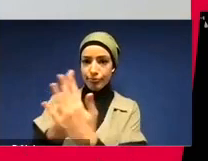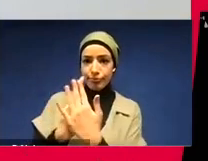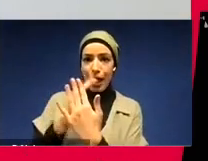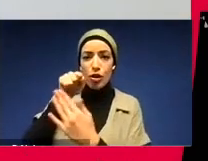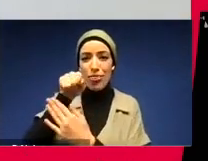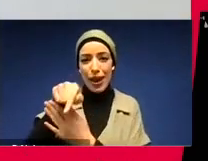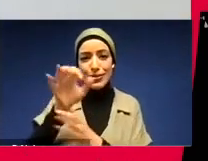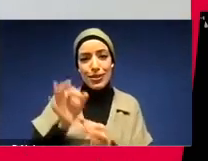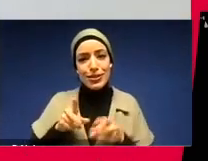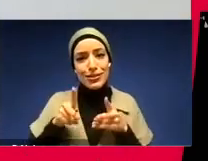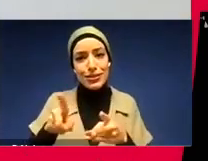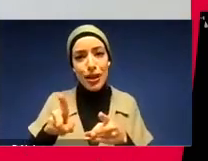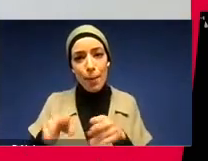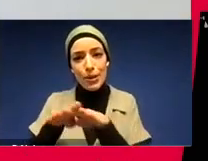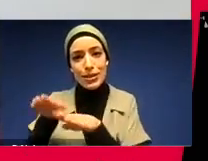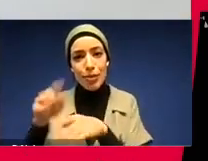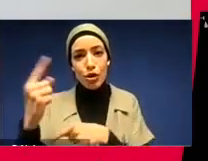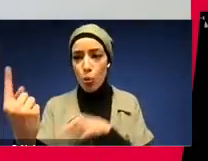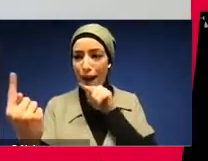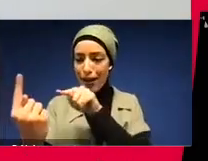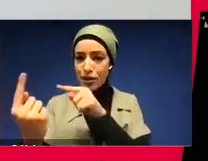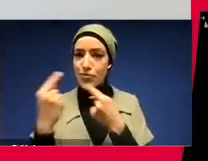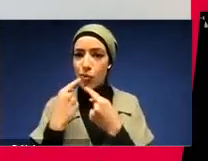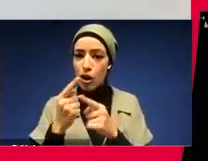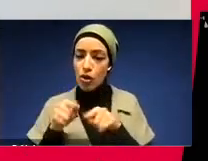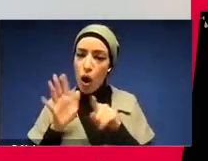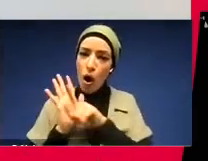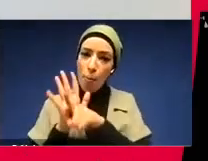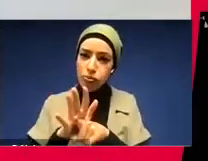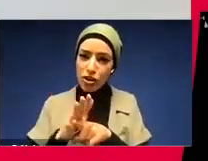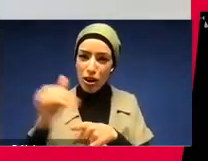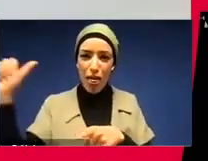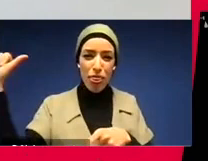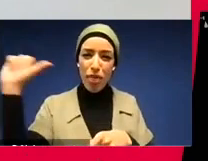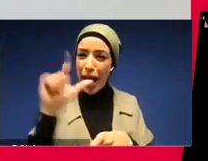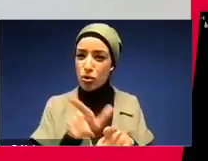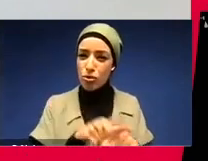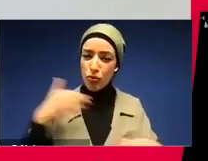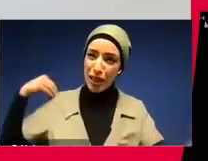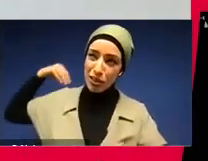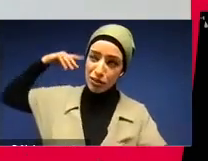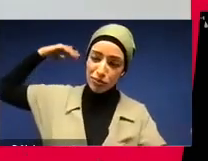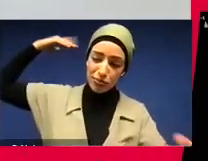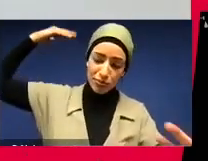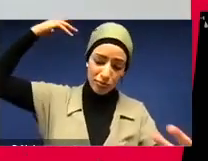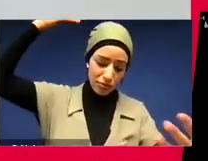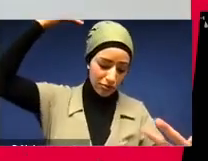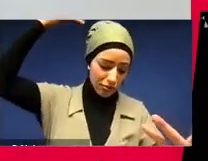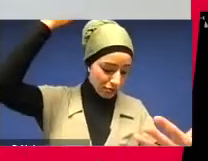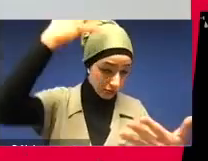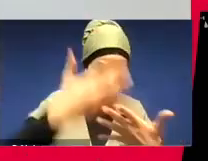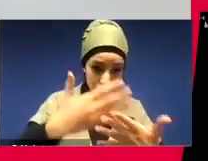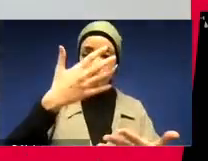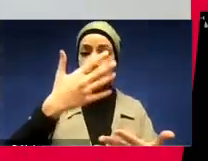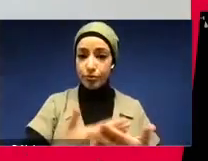saying, oppression is thousands of years old. It didn't begin now. And it's guided kind of